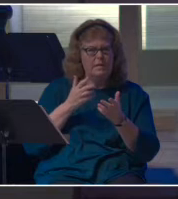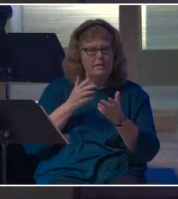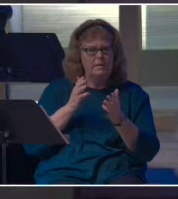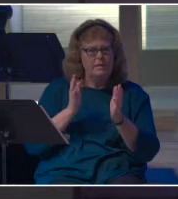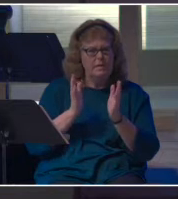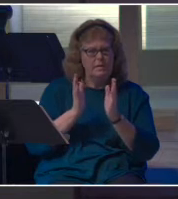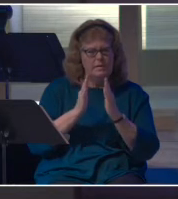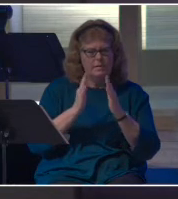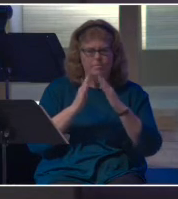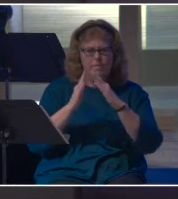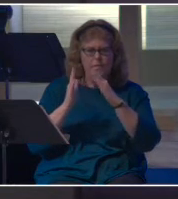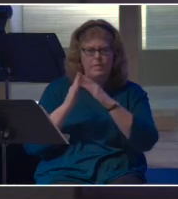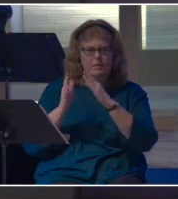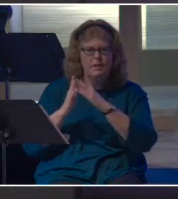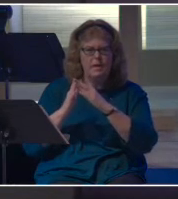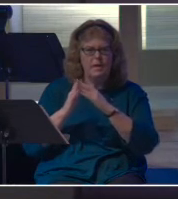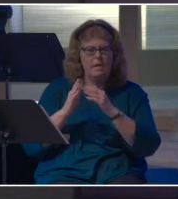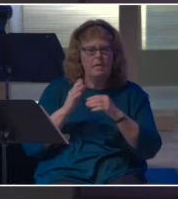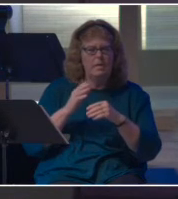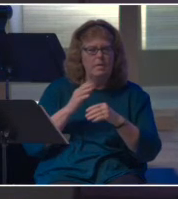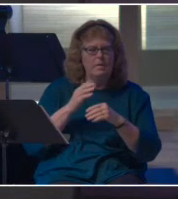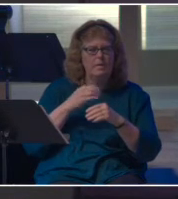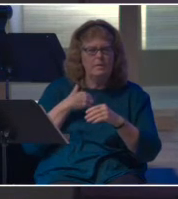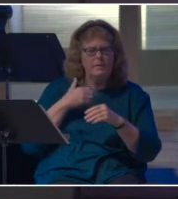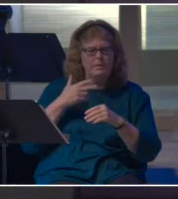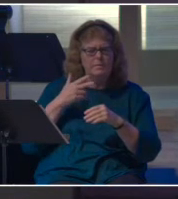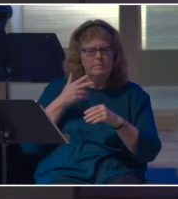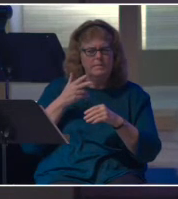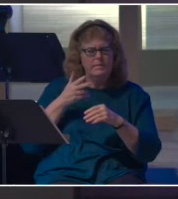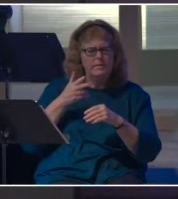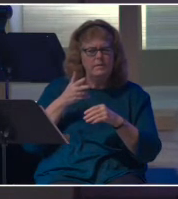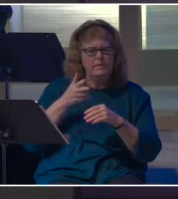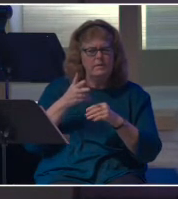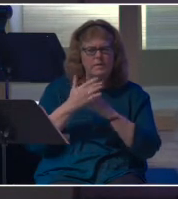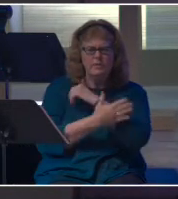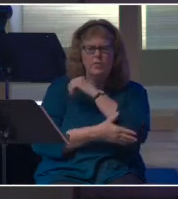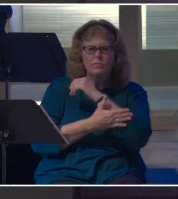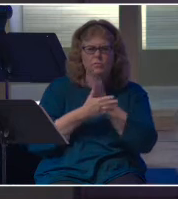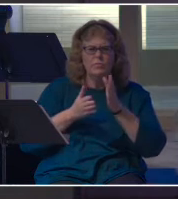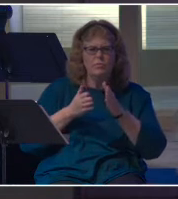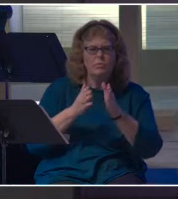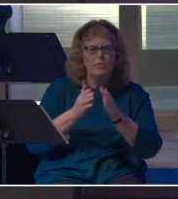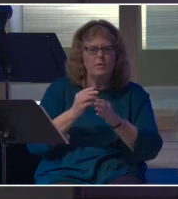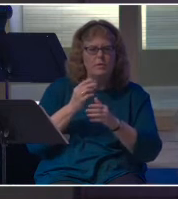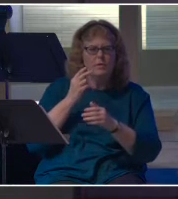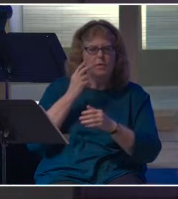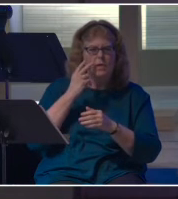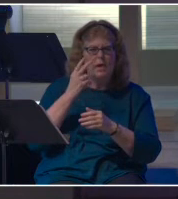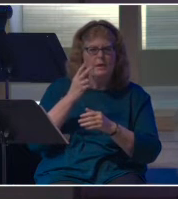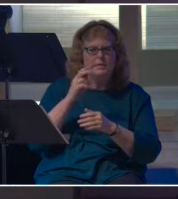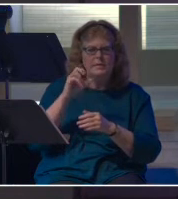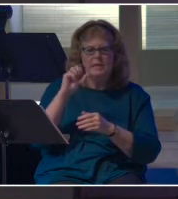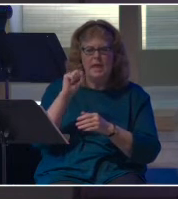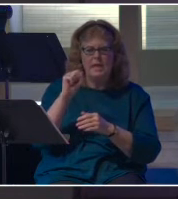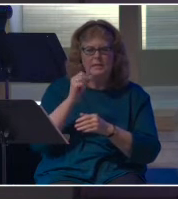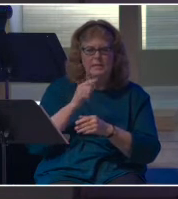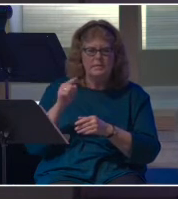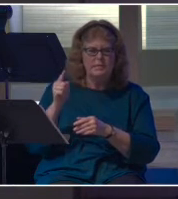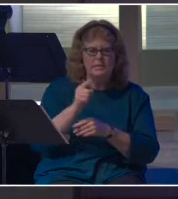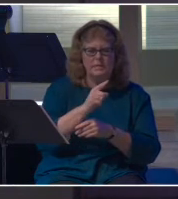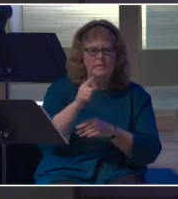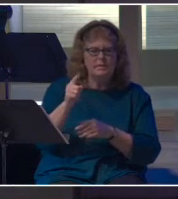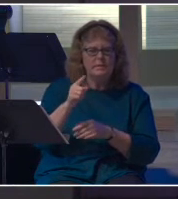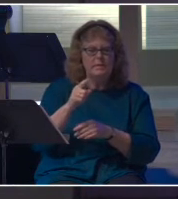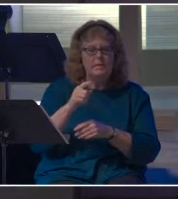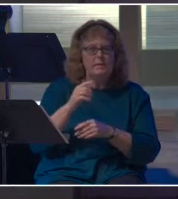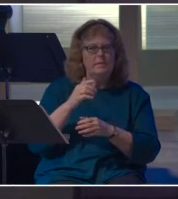a small town. And as I'm going down this country road, I see an S curve, barely.